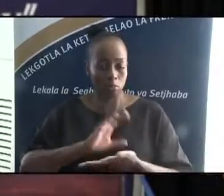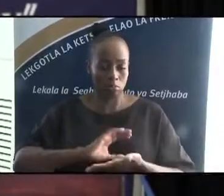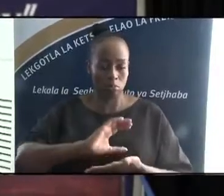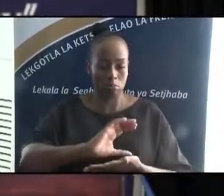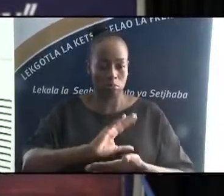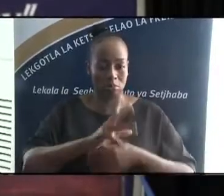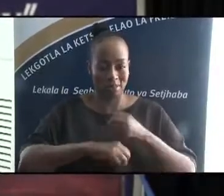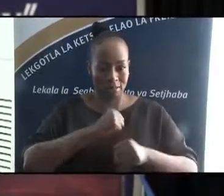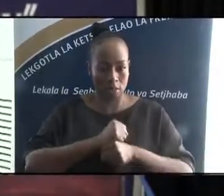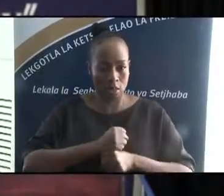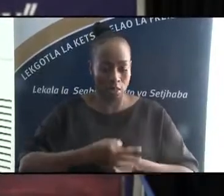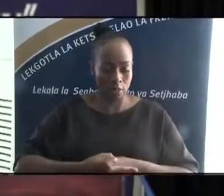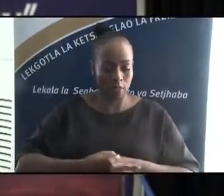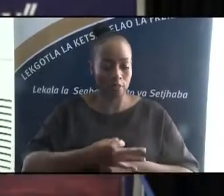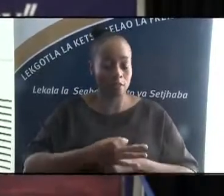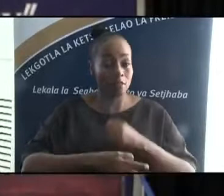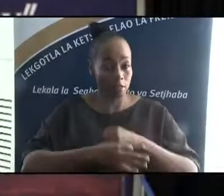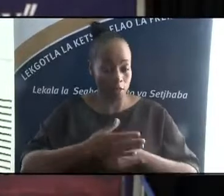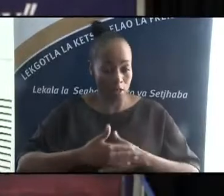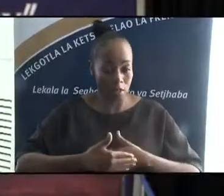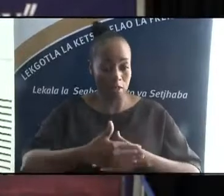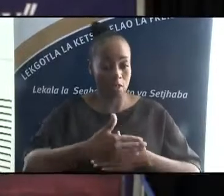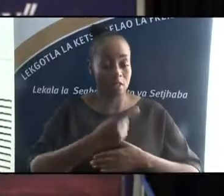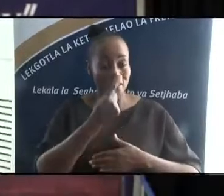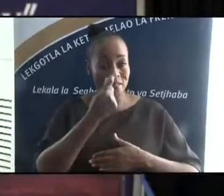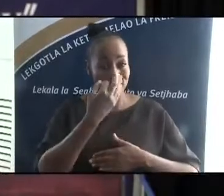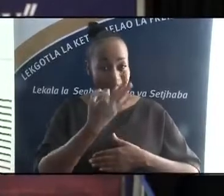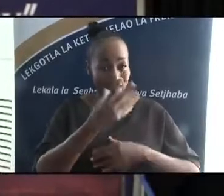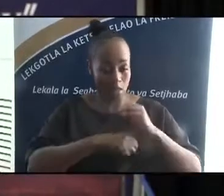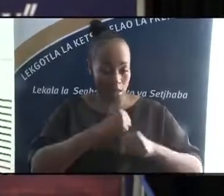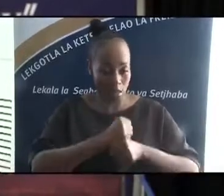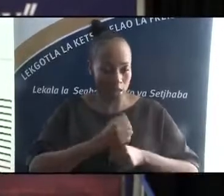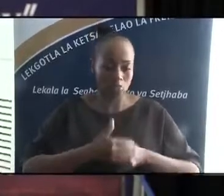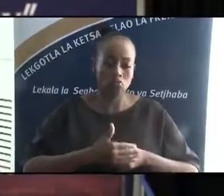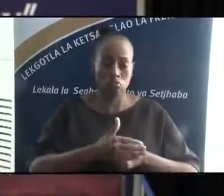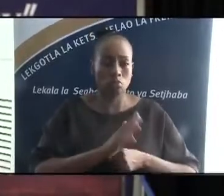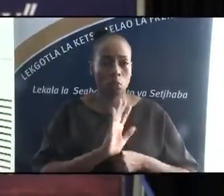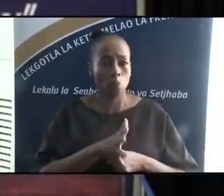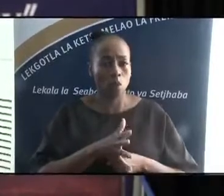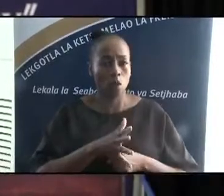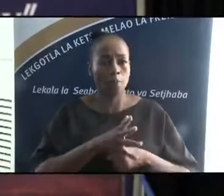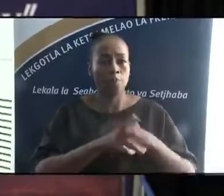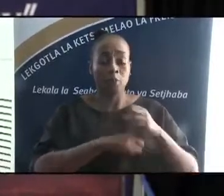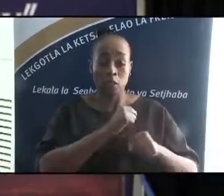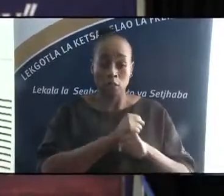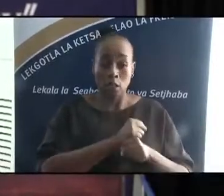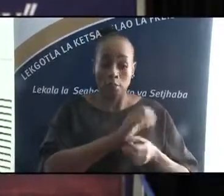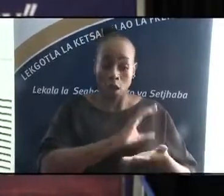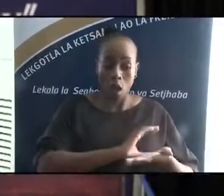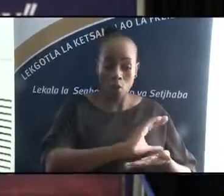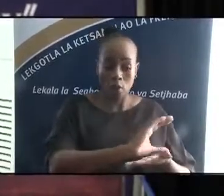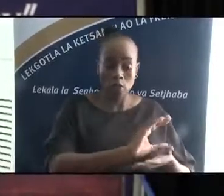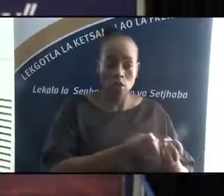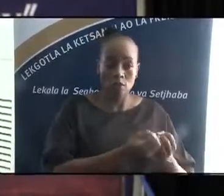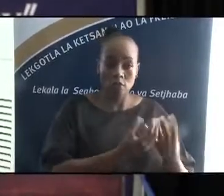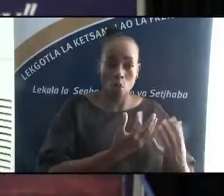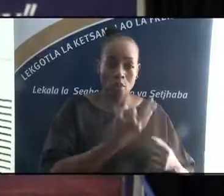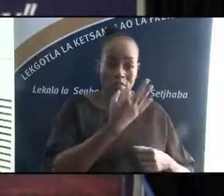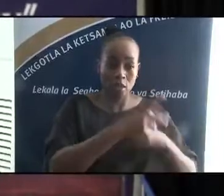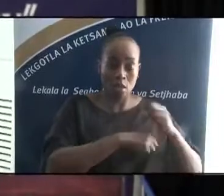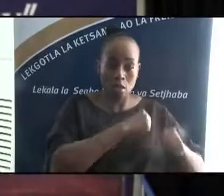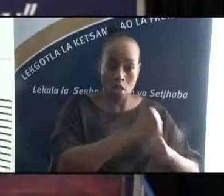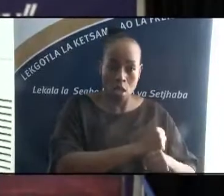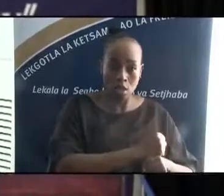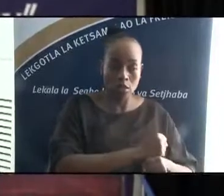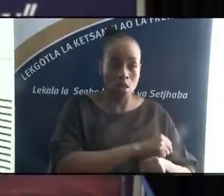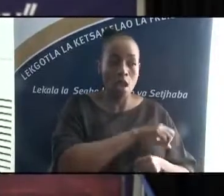three financial years. So with this term, on 2022-23, the allocation for infrastructure